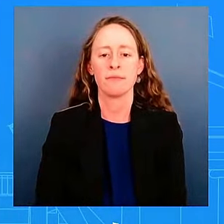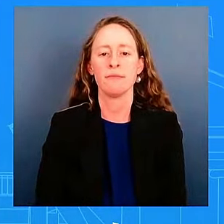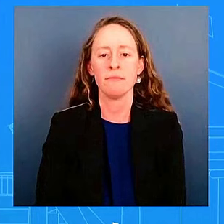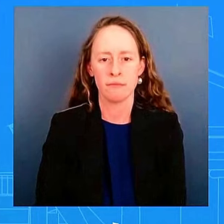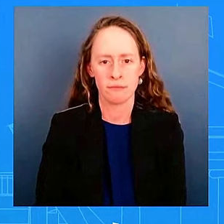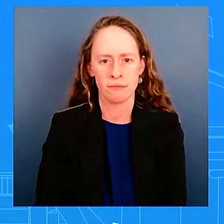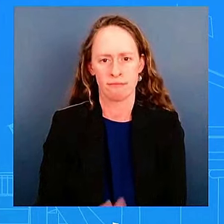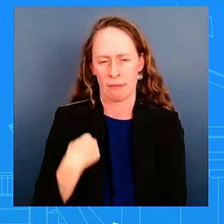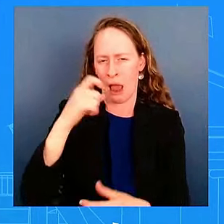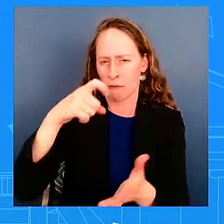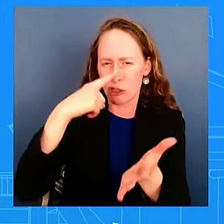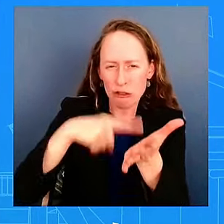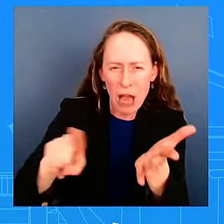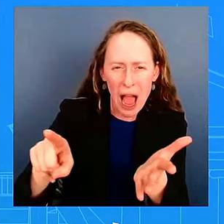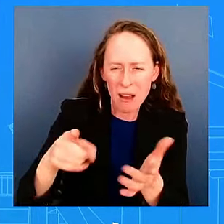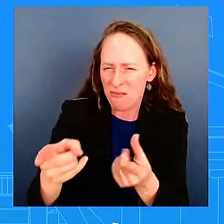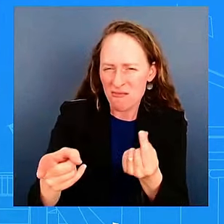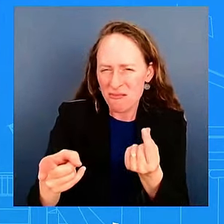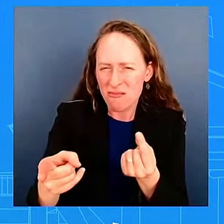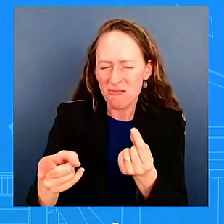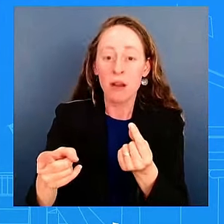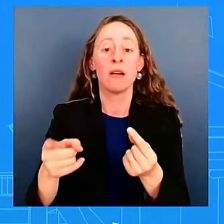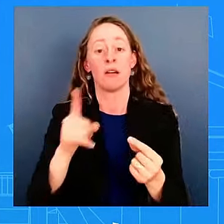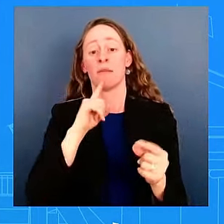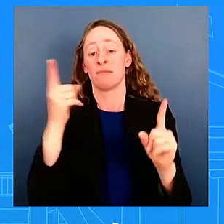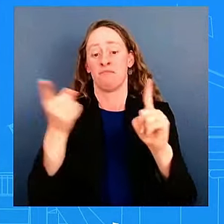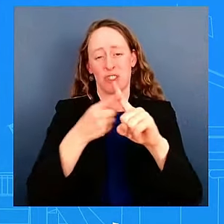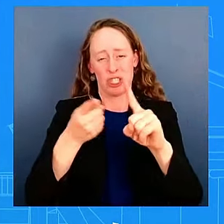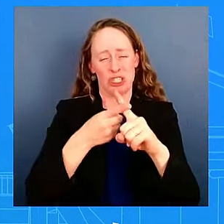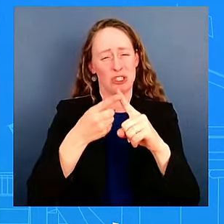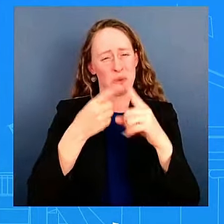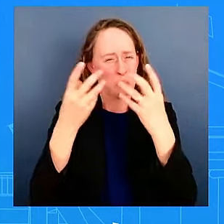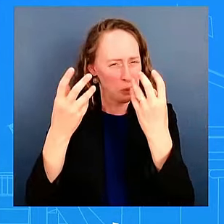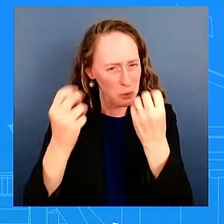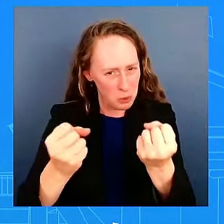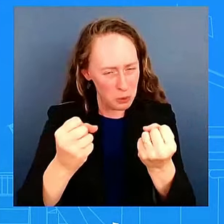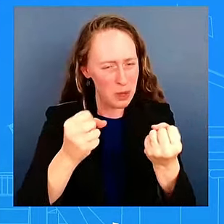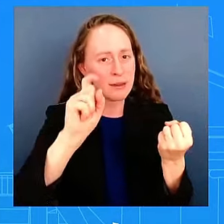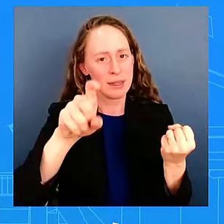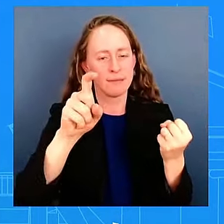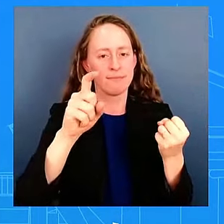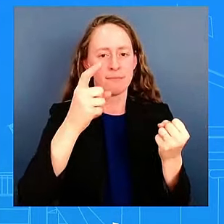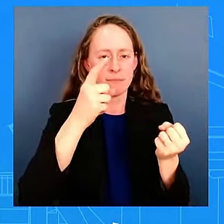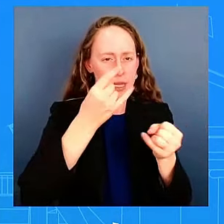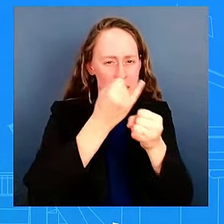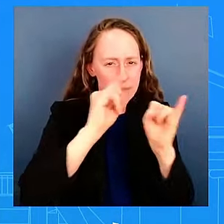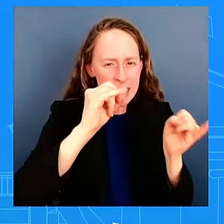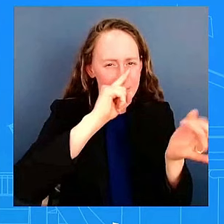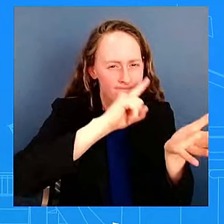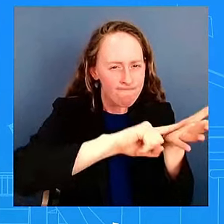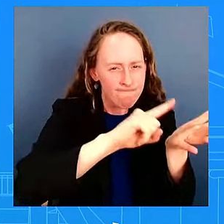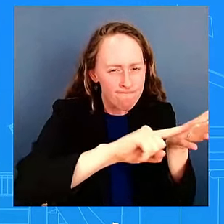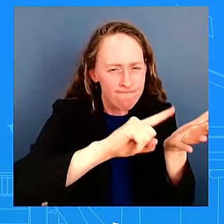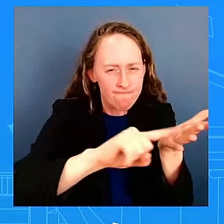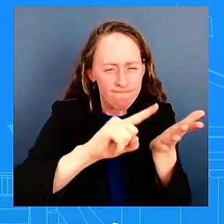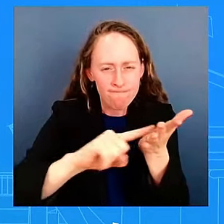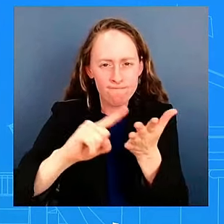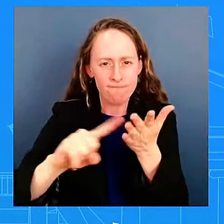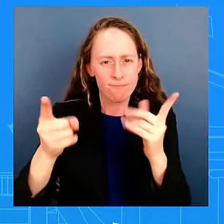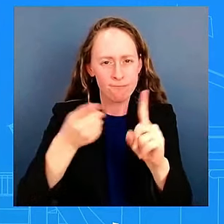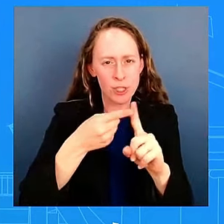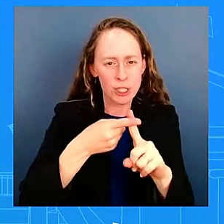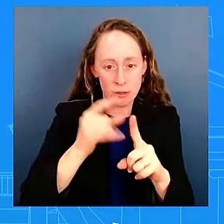get to the bottom of this. That's why there's an independent investigation. That's why we brought the secretary here to answer your questions, to be